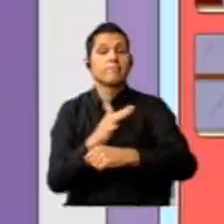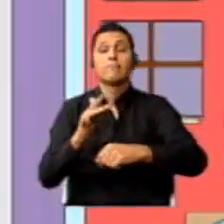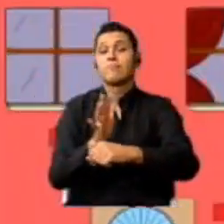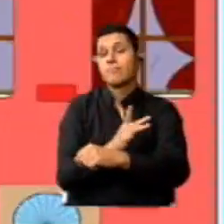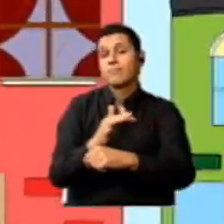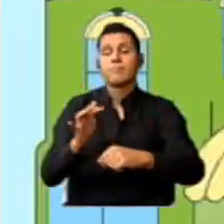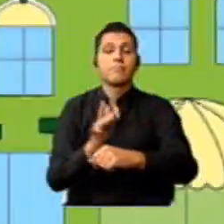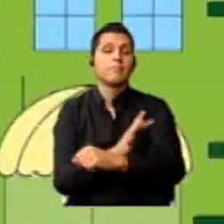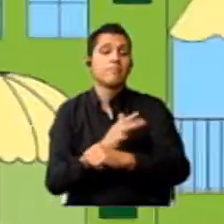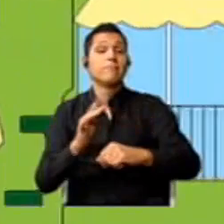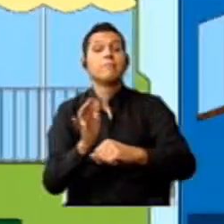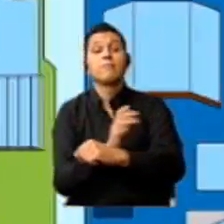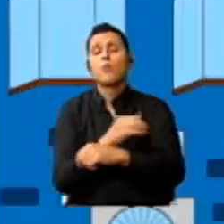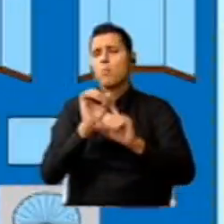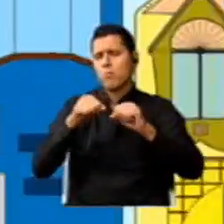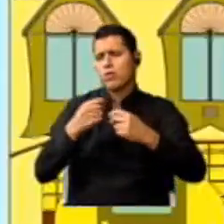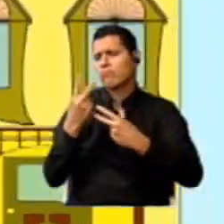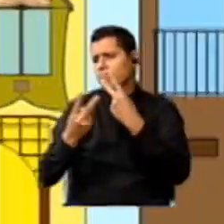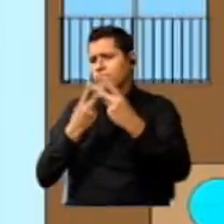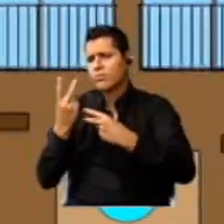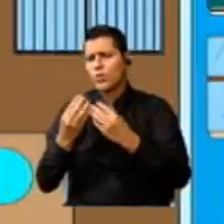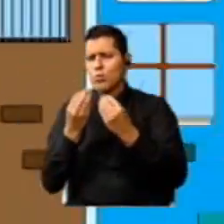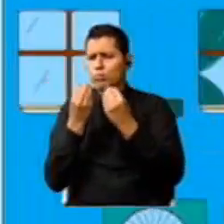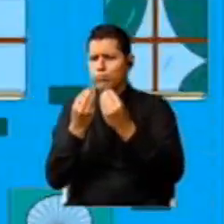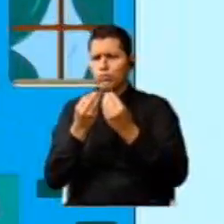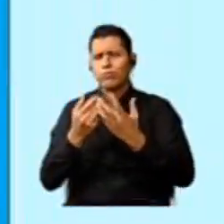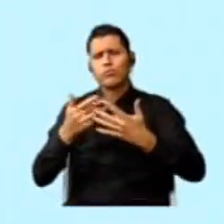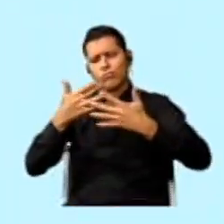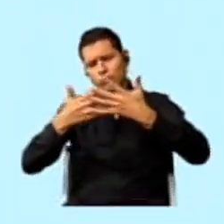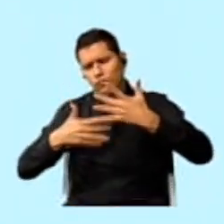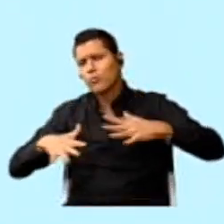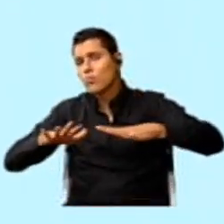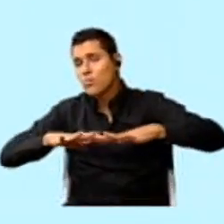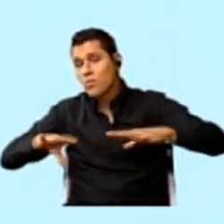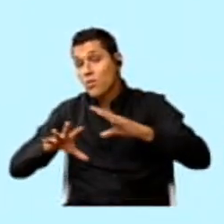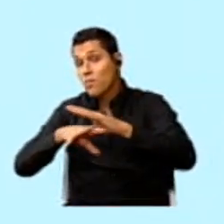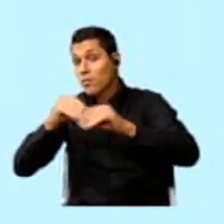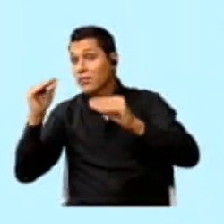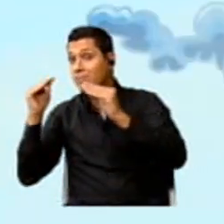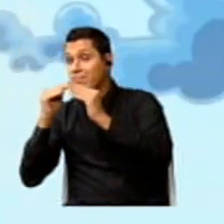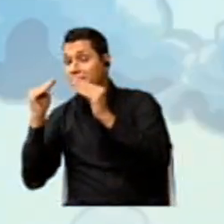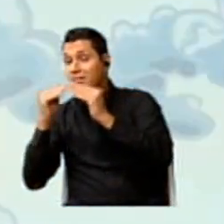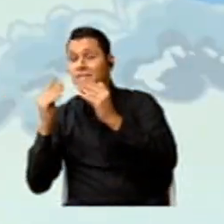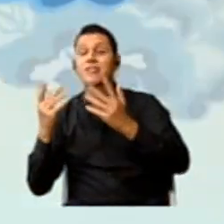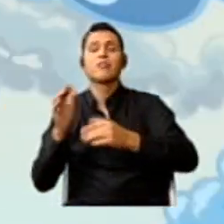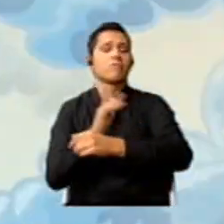What will you do and what will you say?